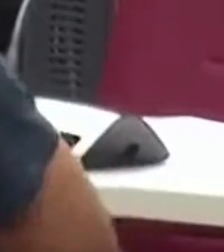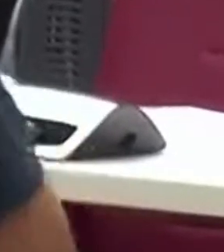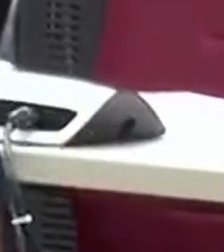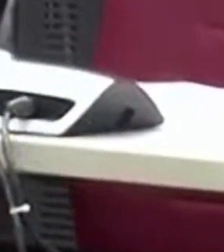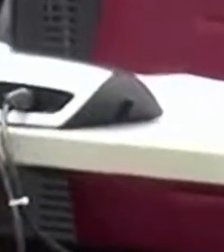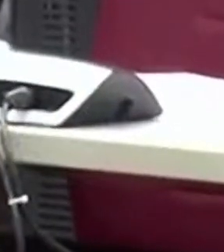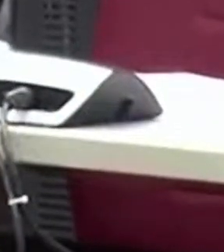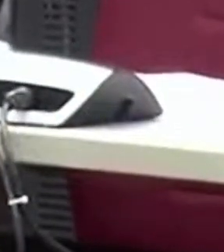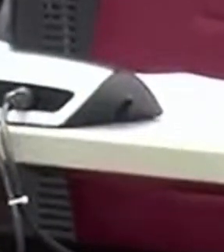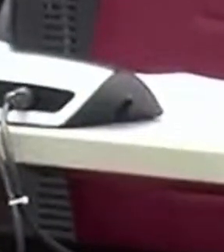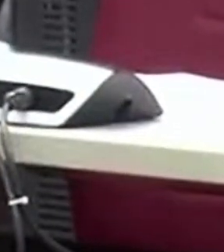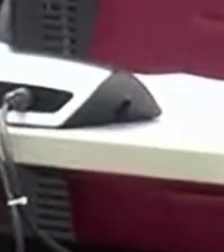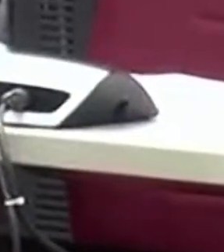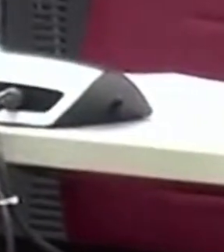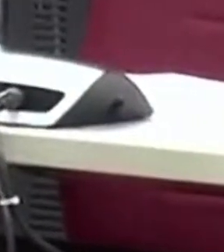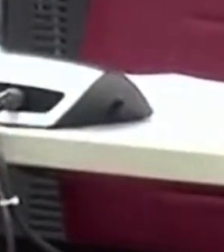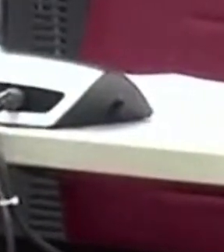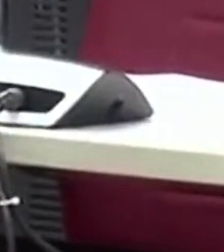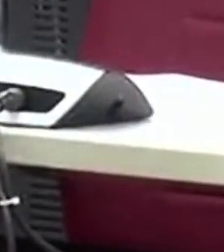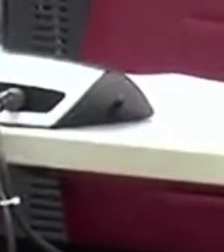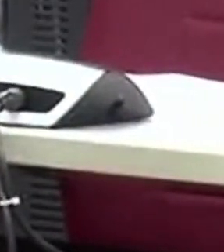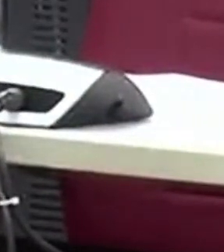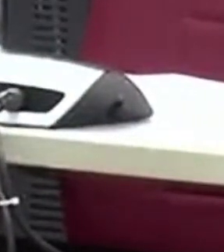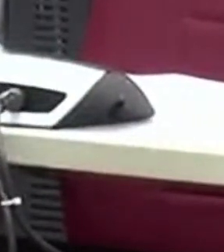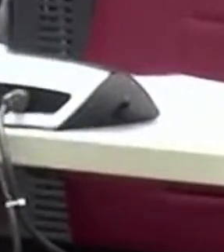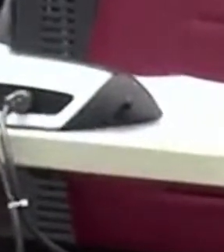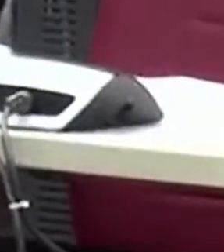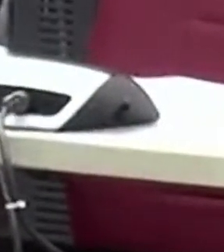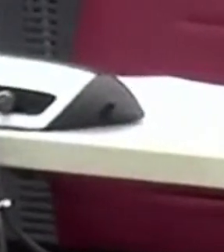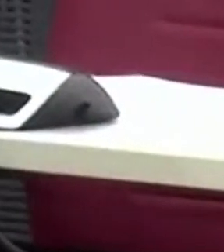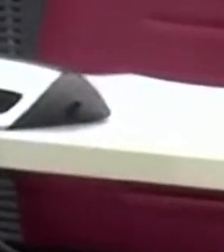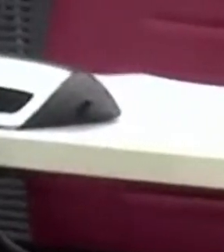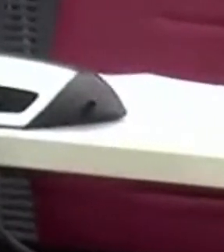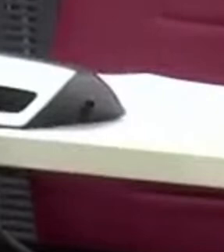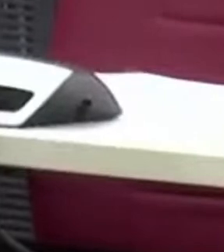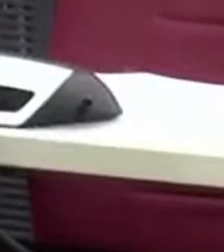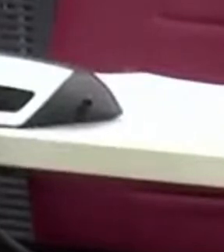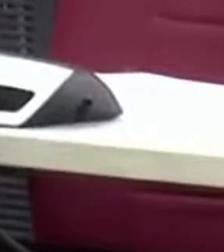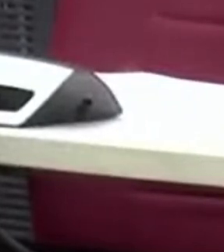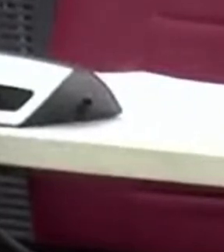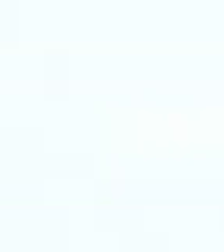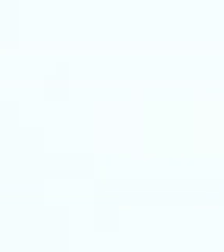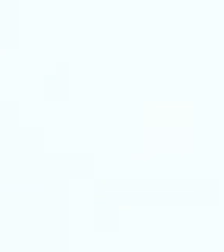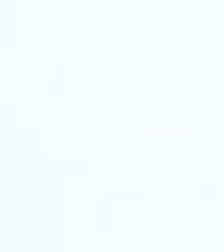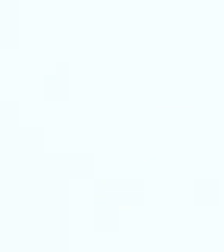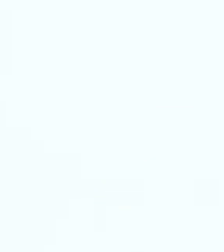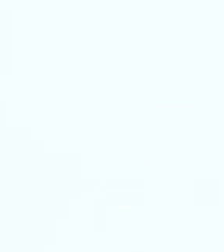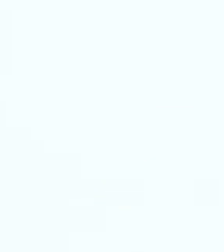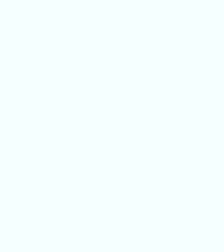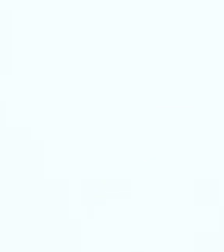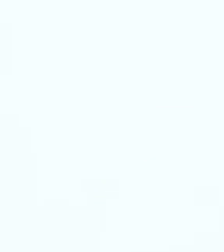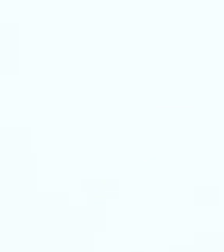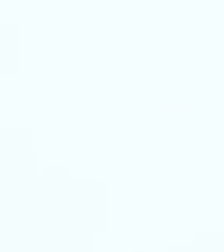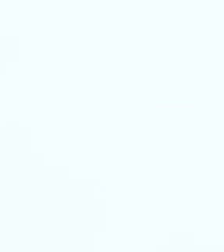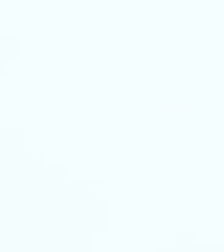Good morning. My name is Jane Zulu, Programs Coordinator at Civil Society for Poverty Reduction.